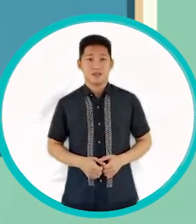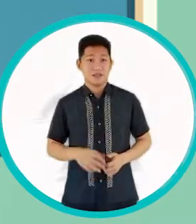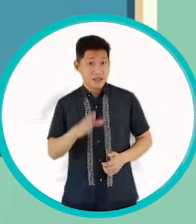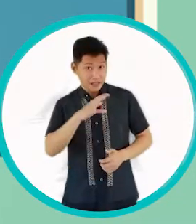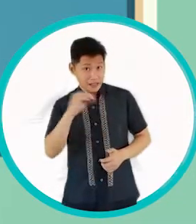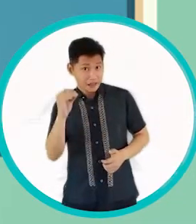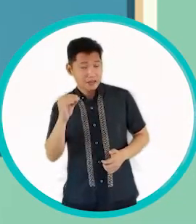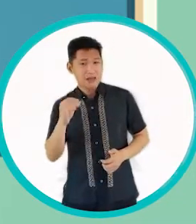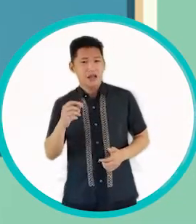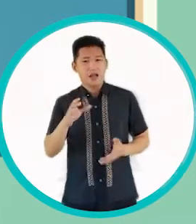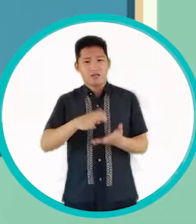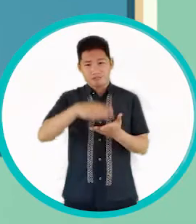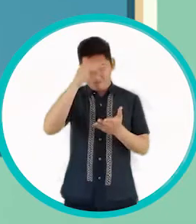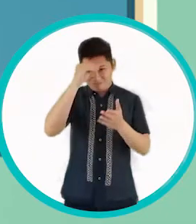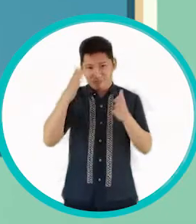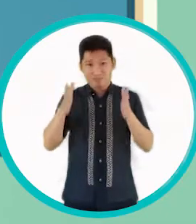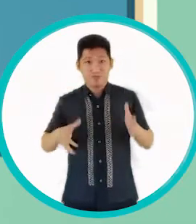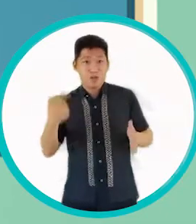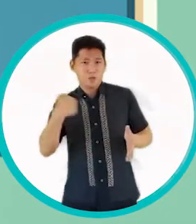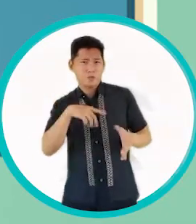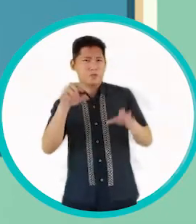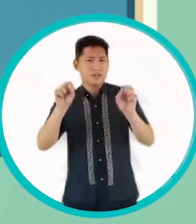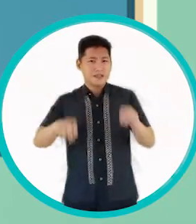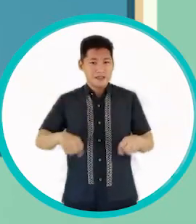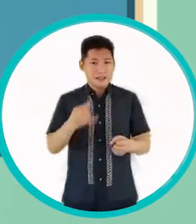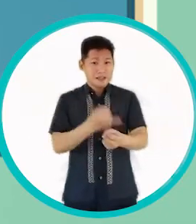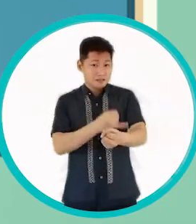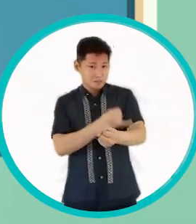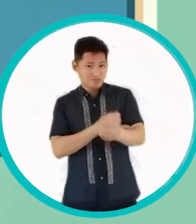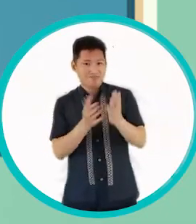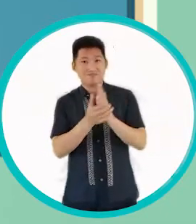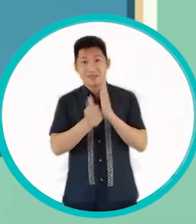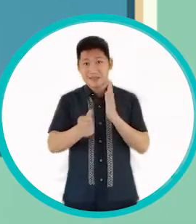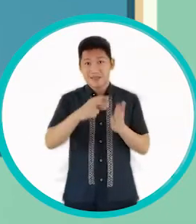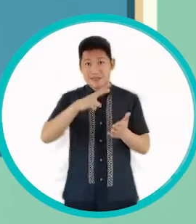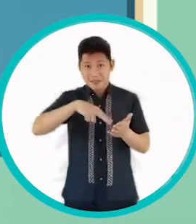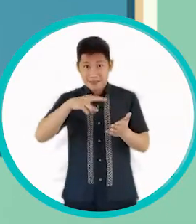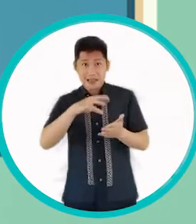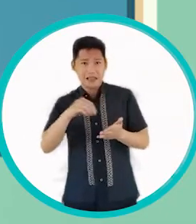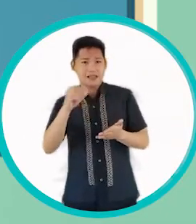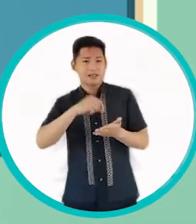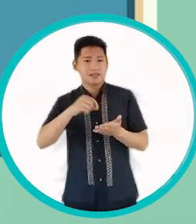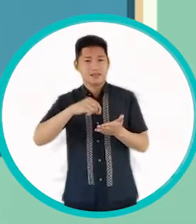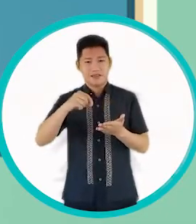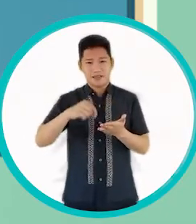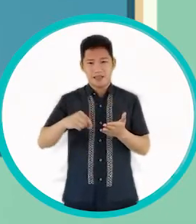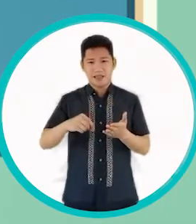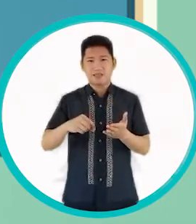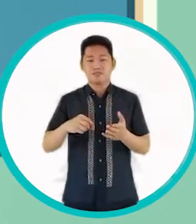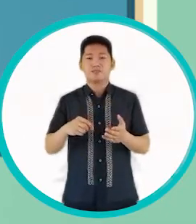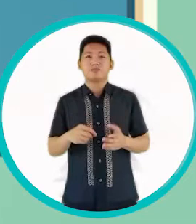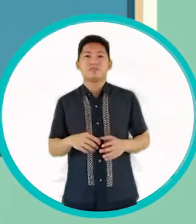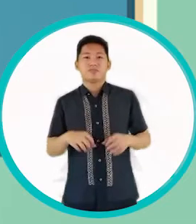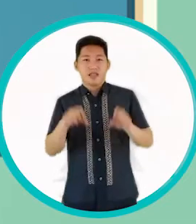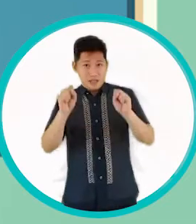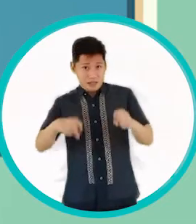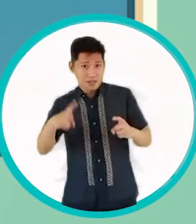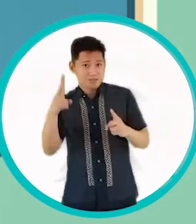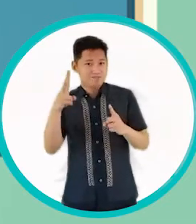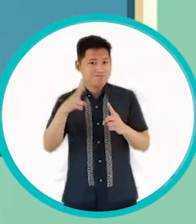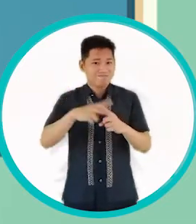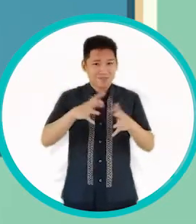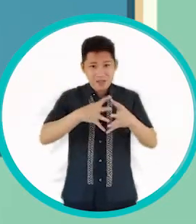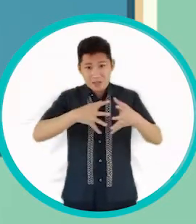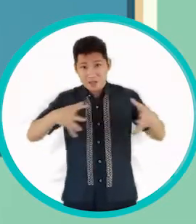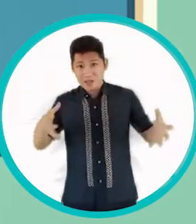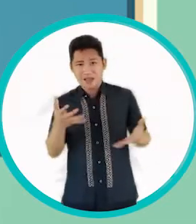And so, as learners, we can improve our skills in reading and writing that can be applied to a wide range